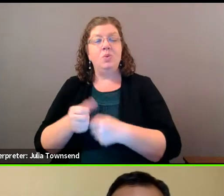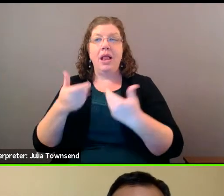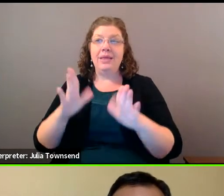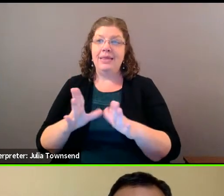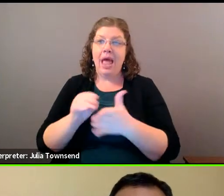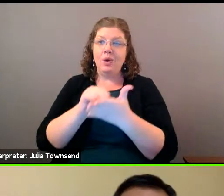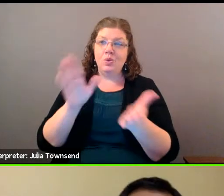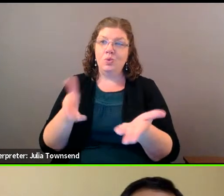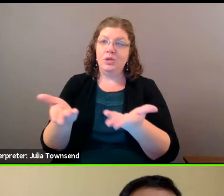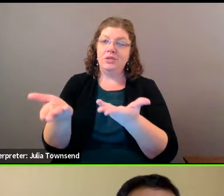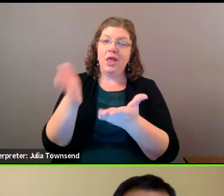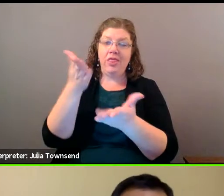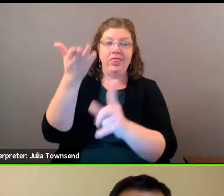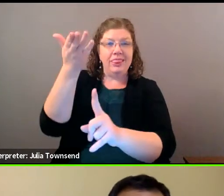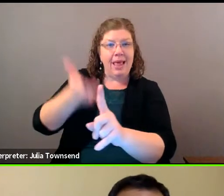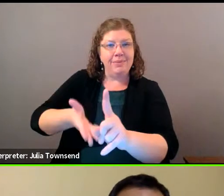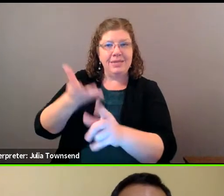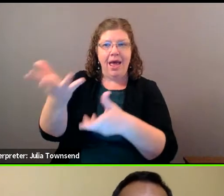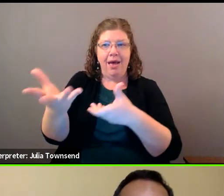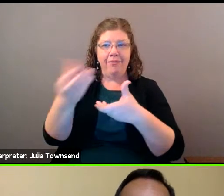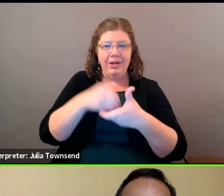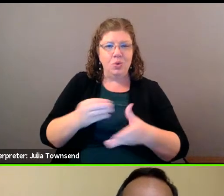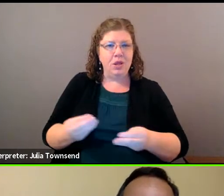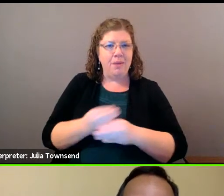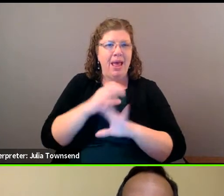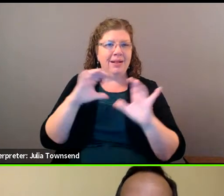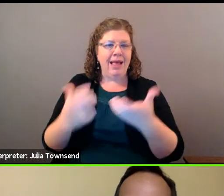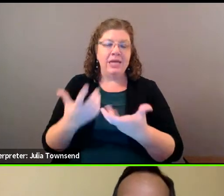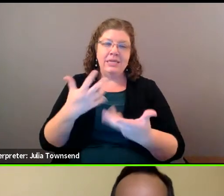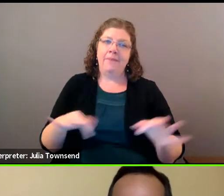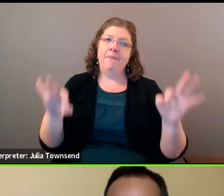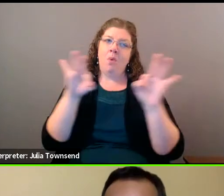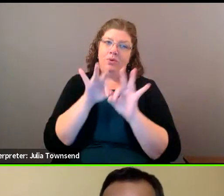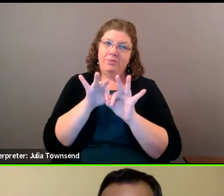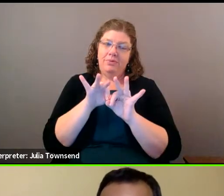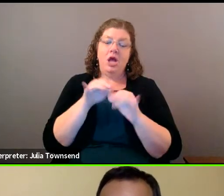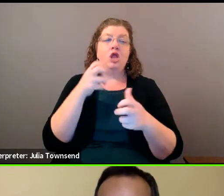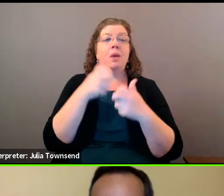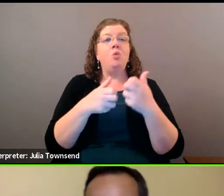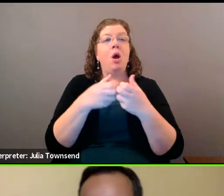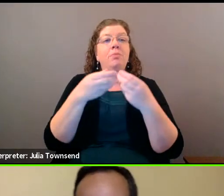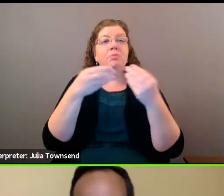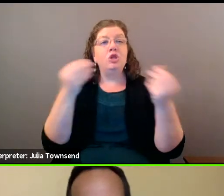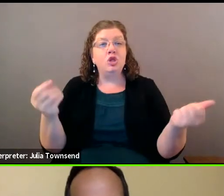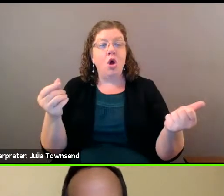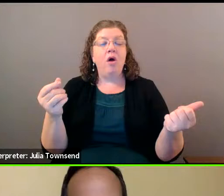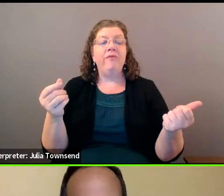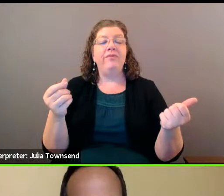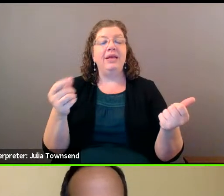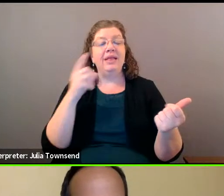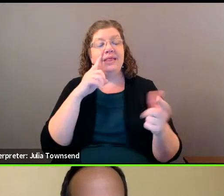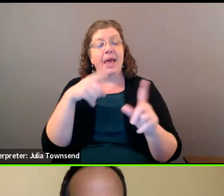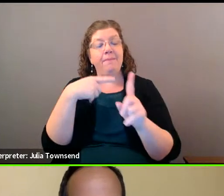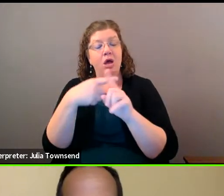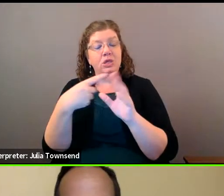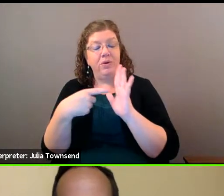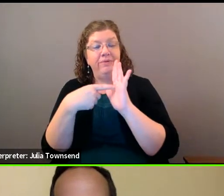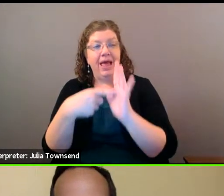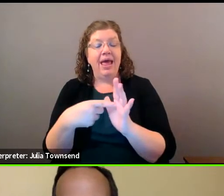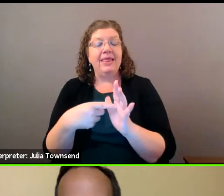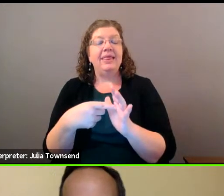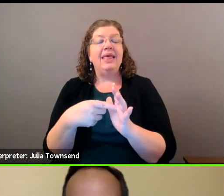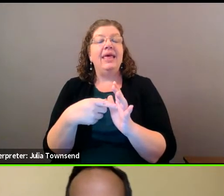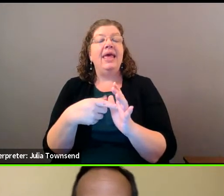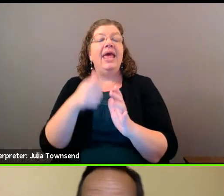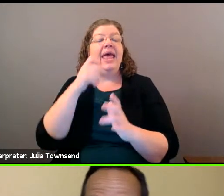math class is important. The problem-solving contexts that positively reflect ethnically